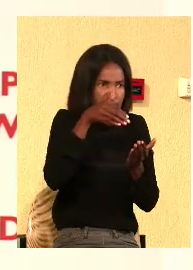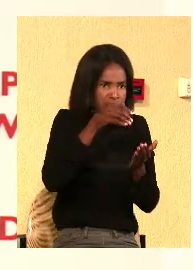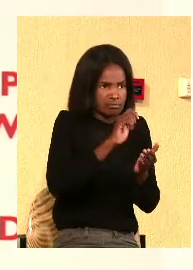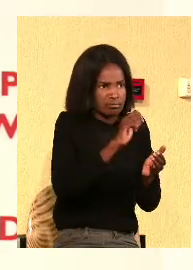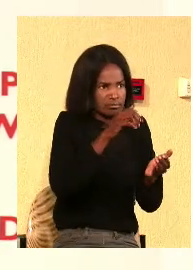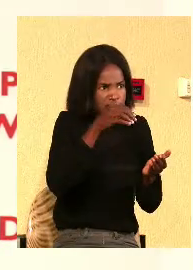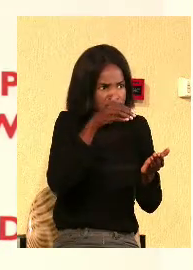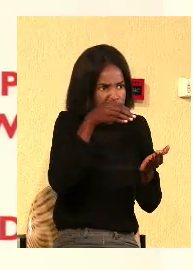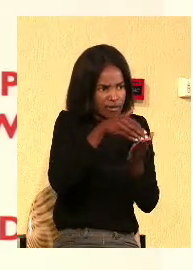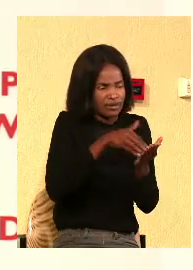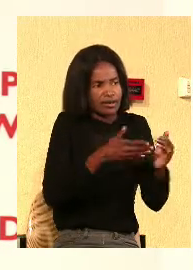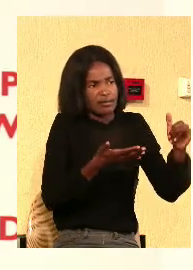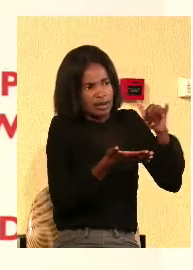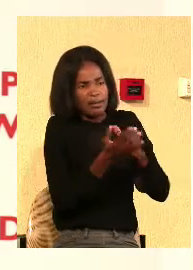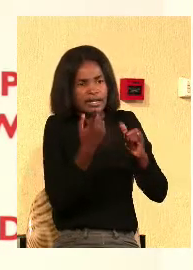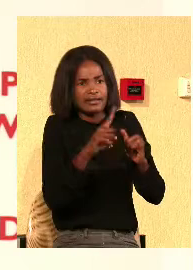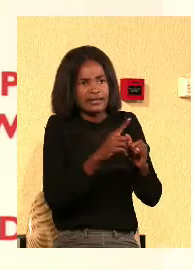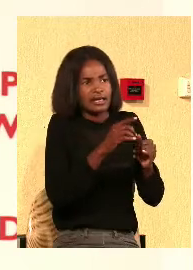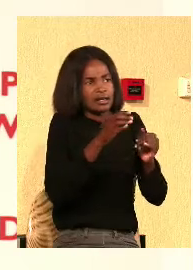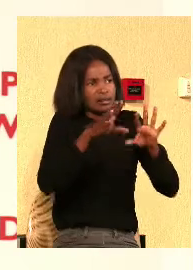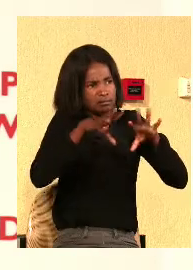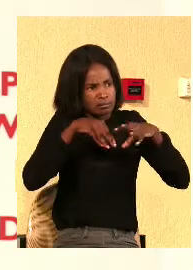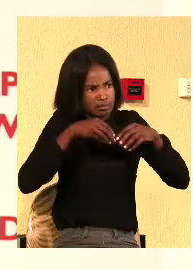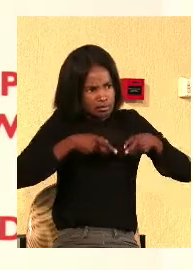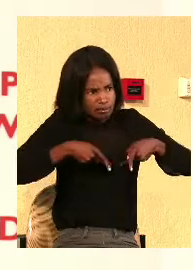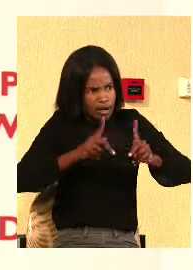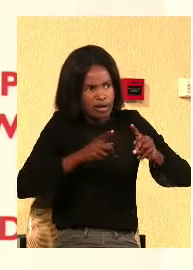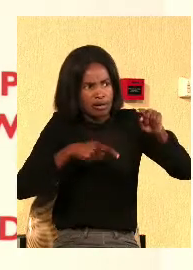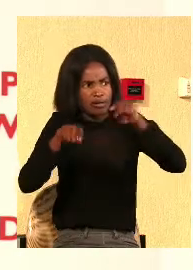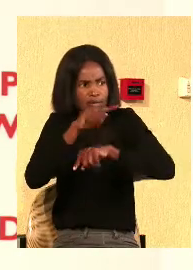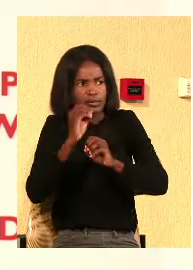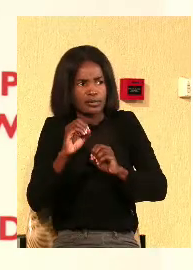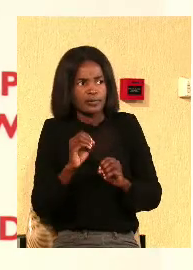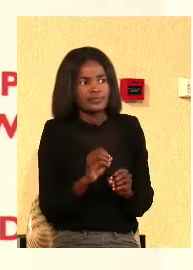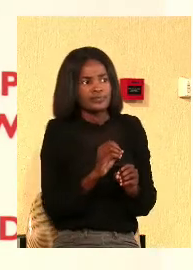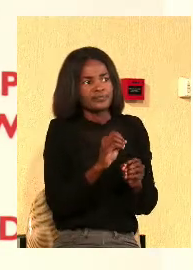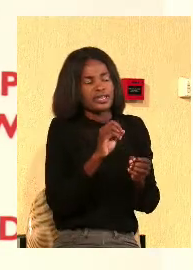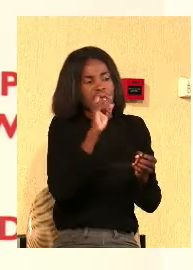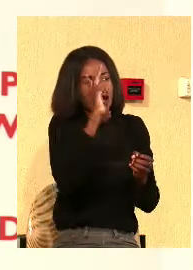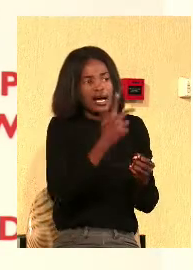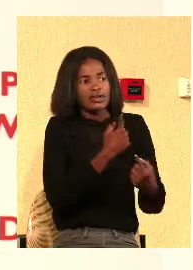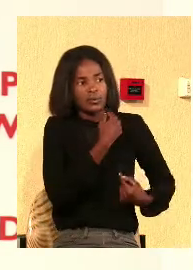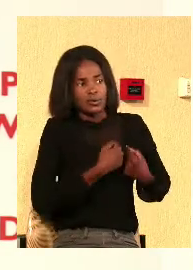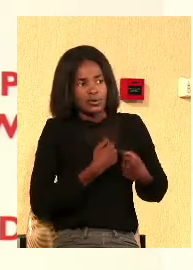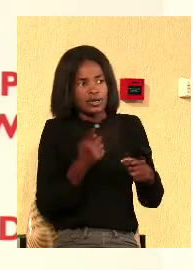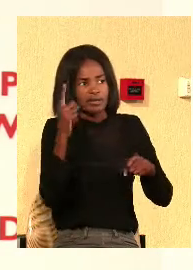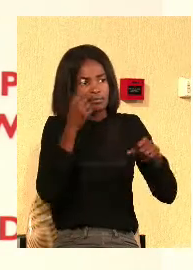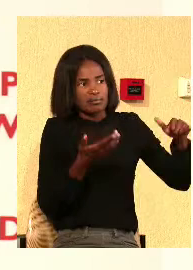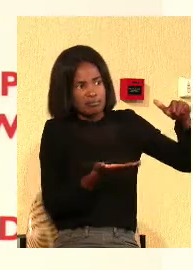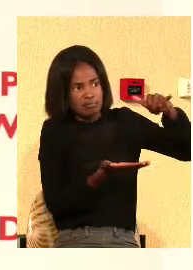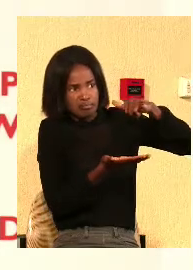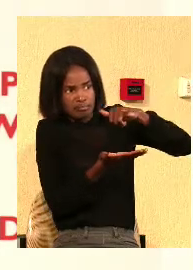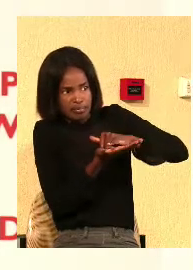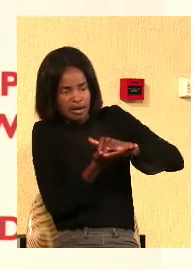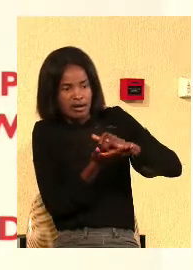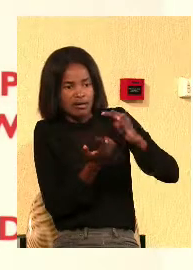of coronavirus. The reason is that they believe that they were treated unfairly because on that same plane that came from